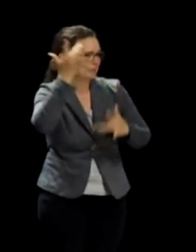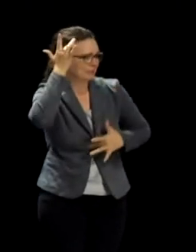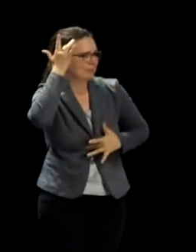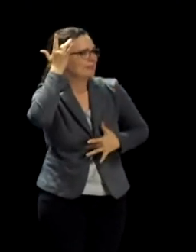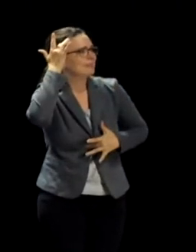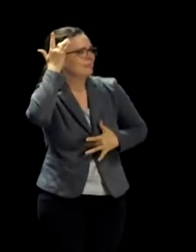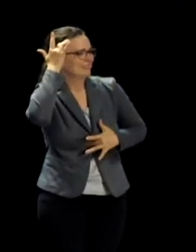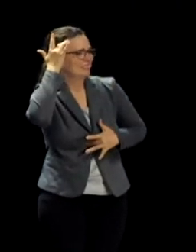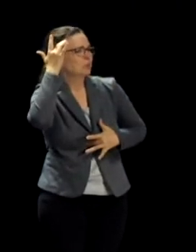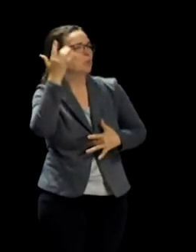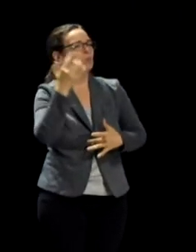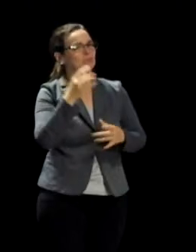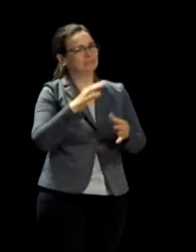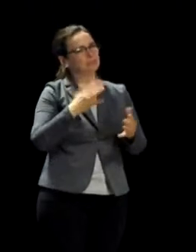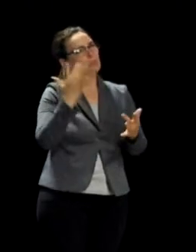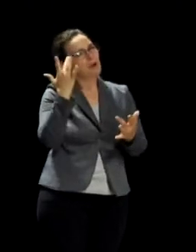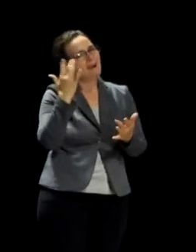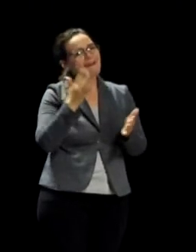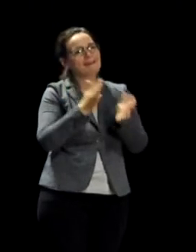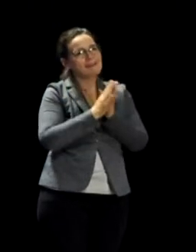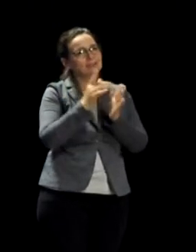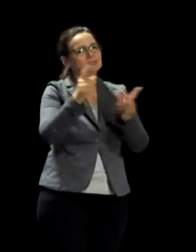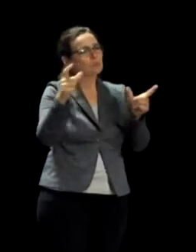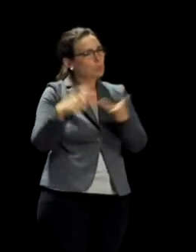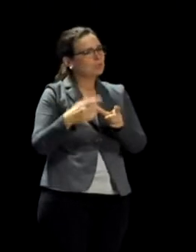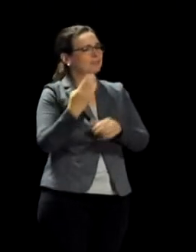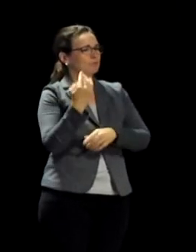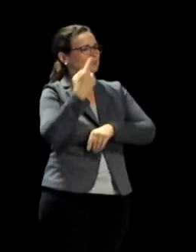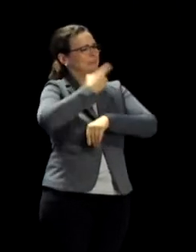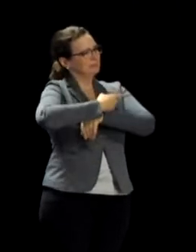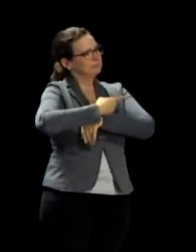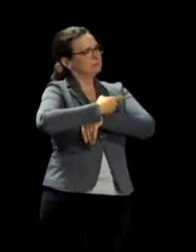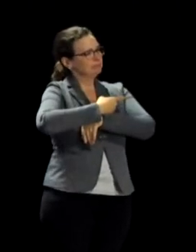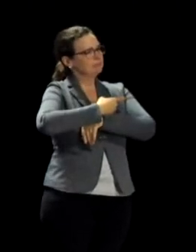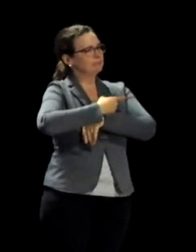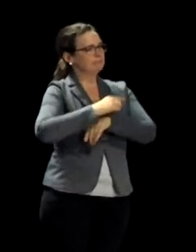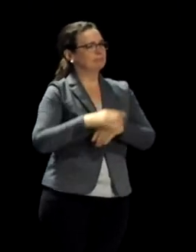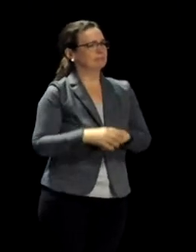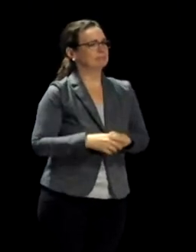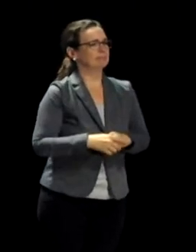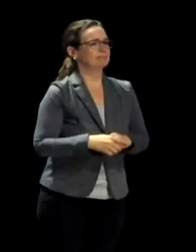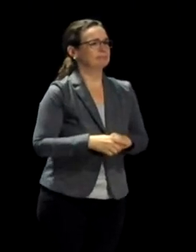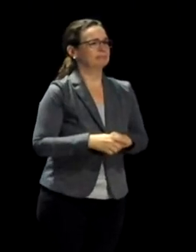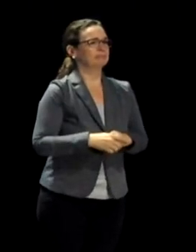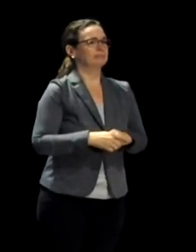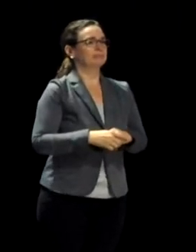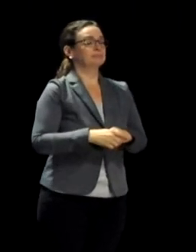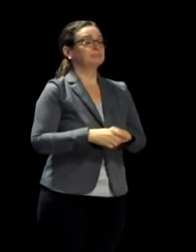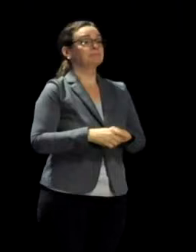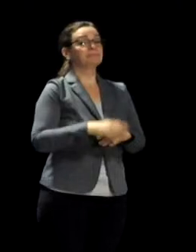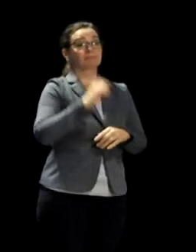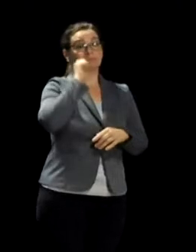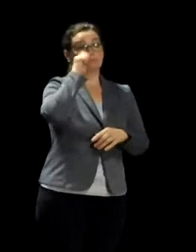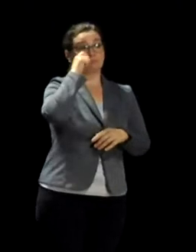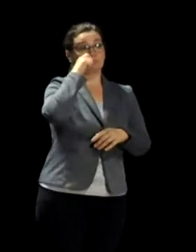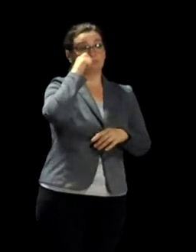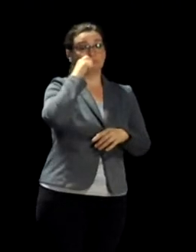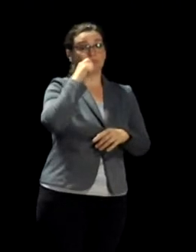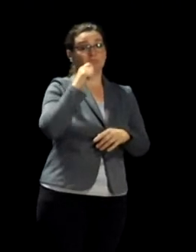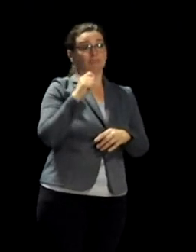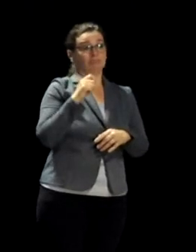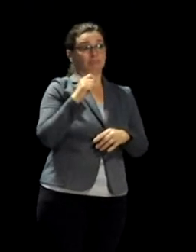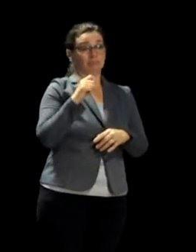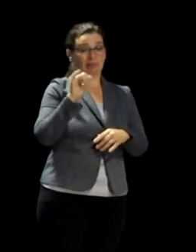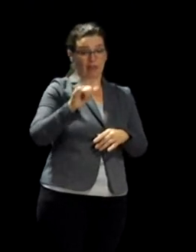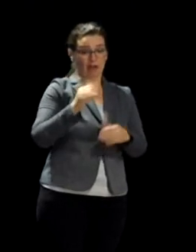down? The results? Yes. Turn times on the tests right now. There is everyone has seen